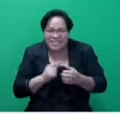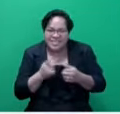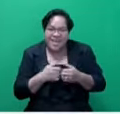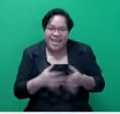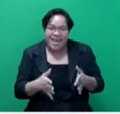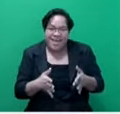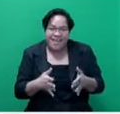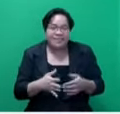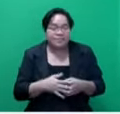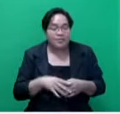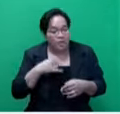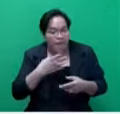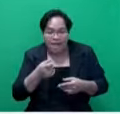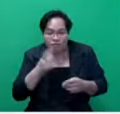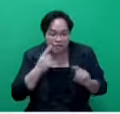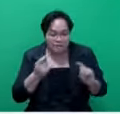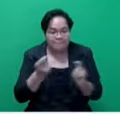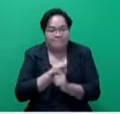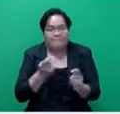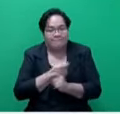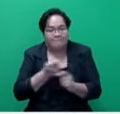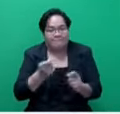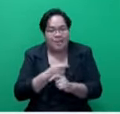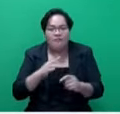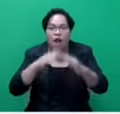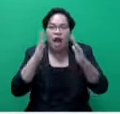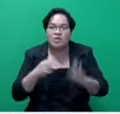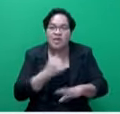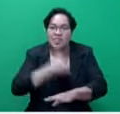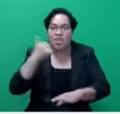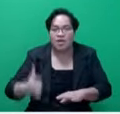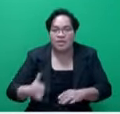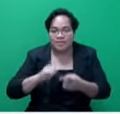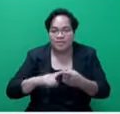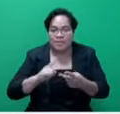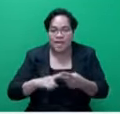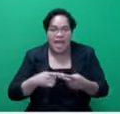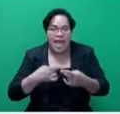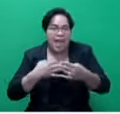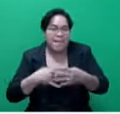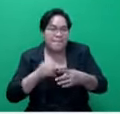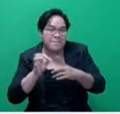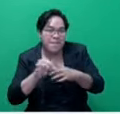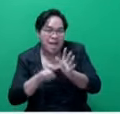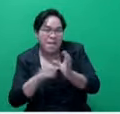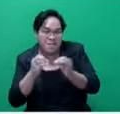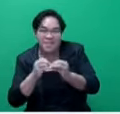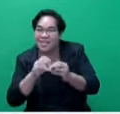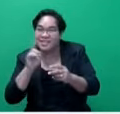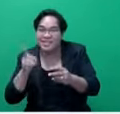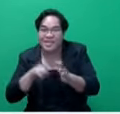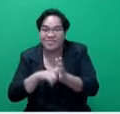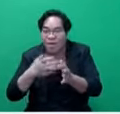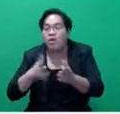stages, along with reforms currently underway with the Housing Authority and Public Rental Board, we are confident that